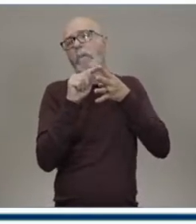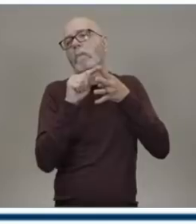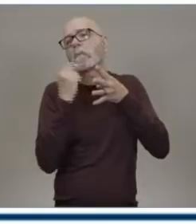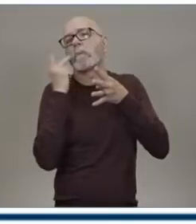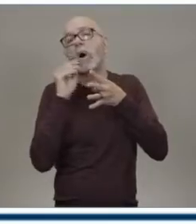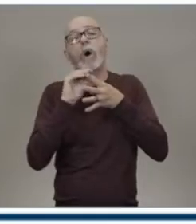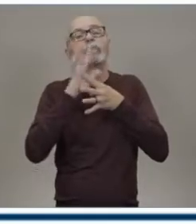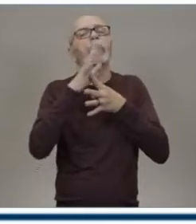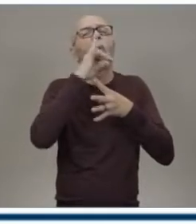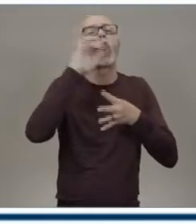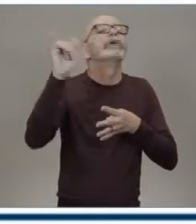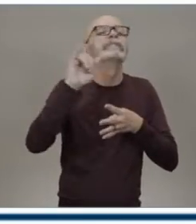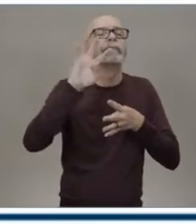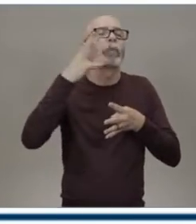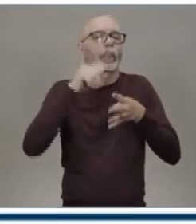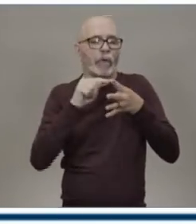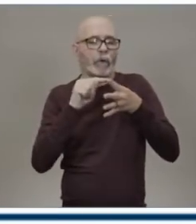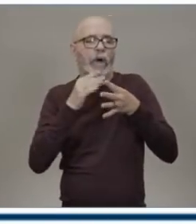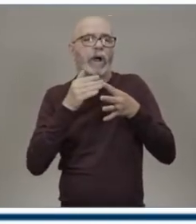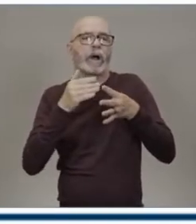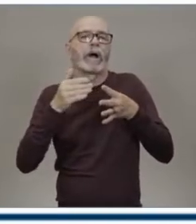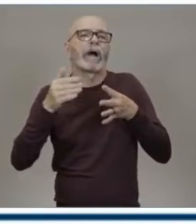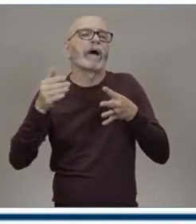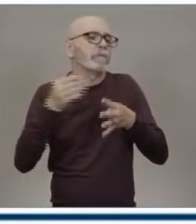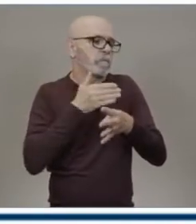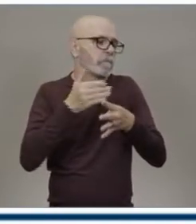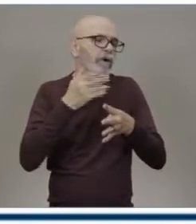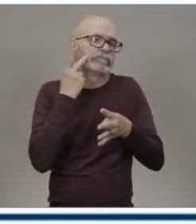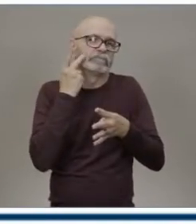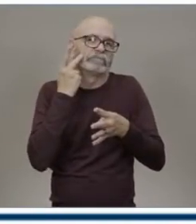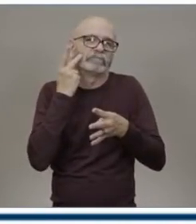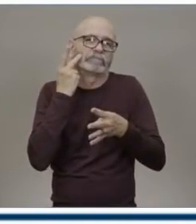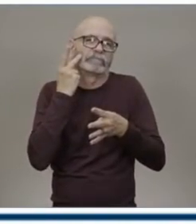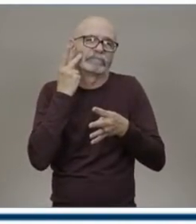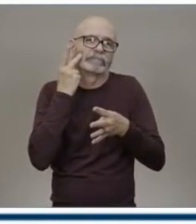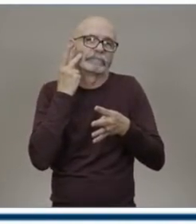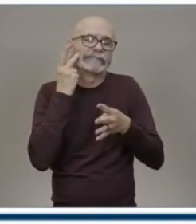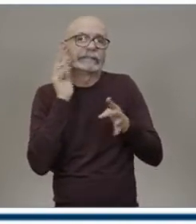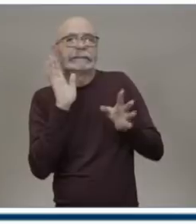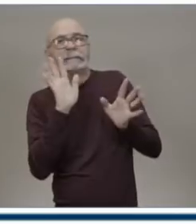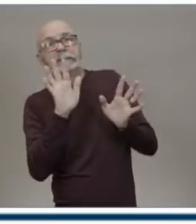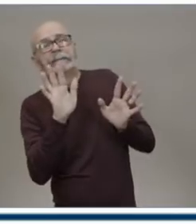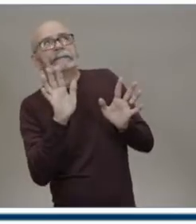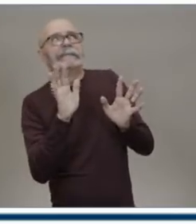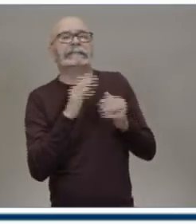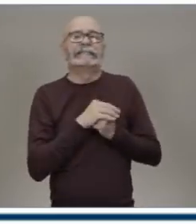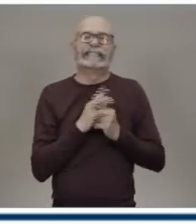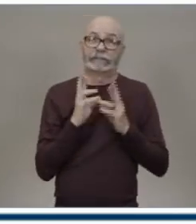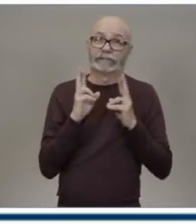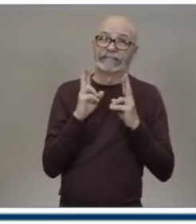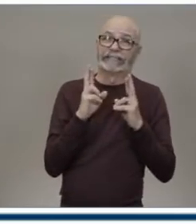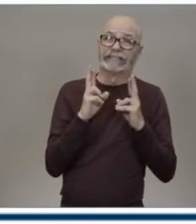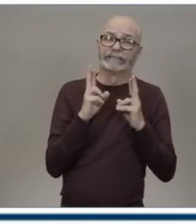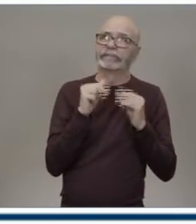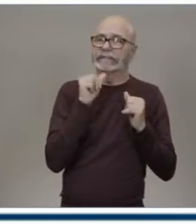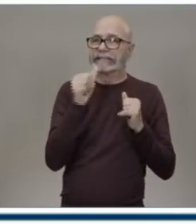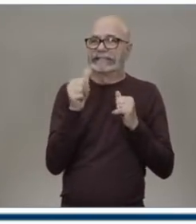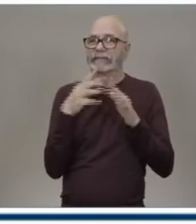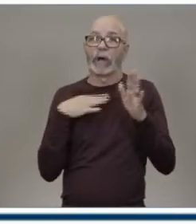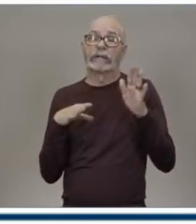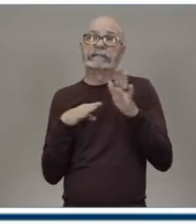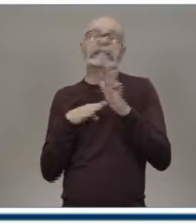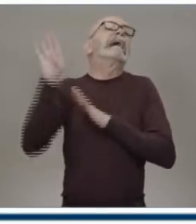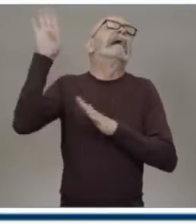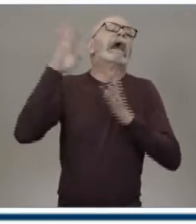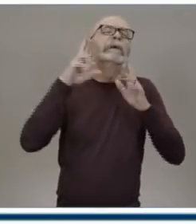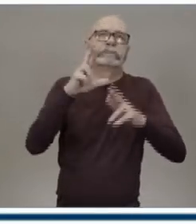epidemiology is showing us. What we don't want to see, what we're hoping to not see, is a spike in cases, especially low cases that are likely